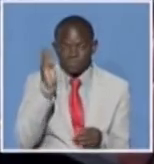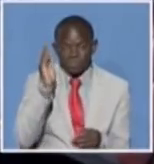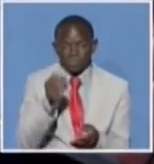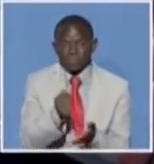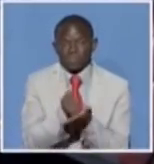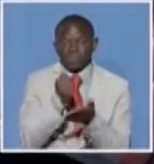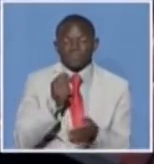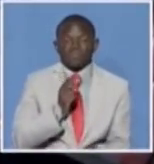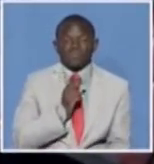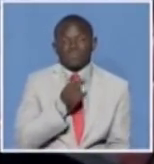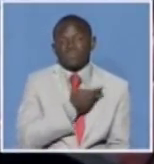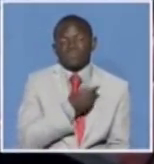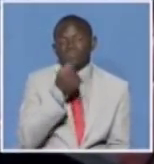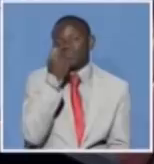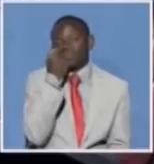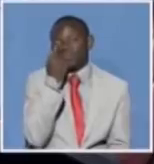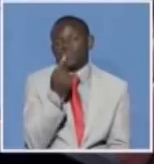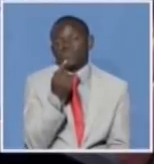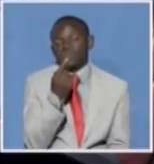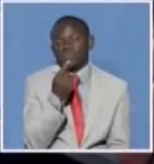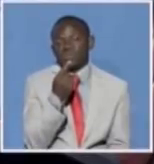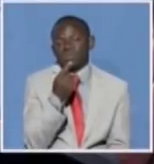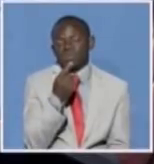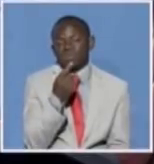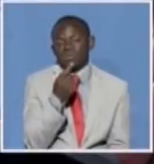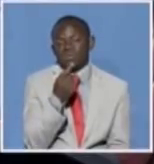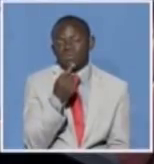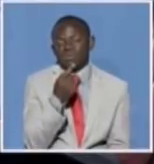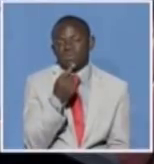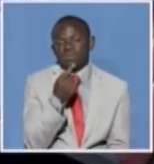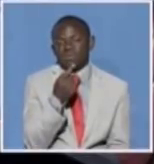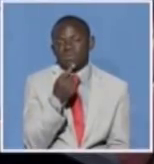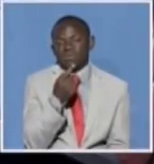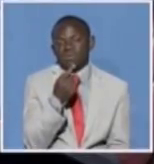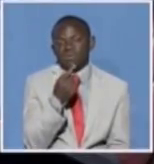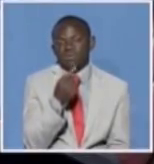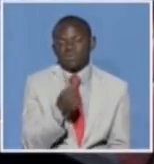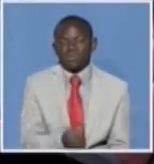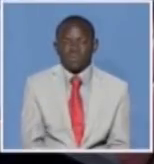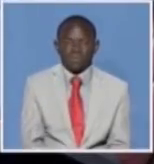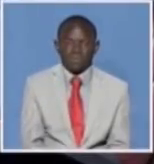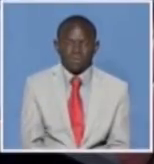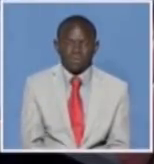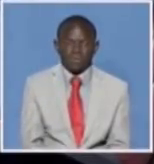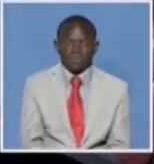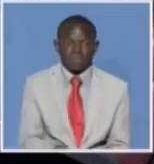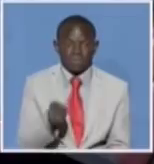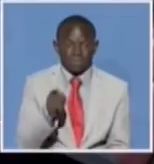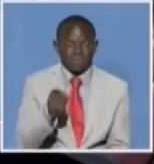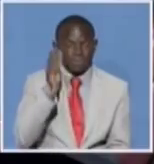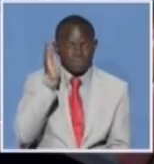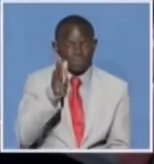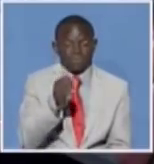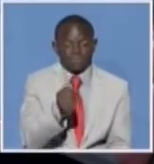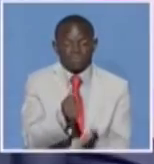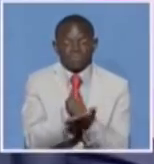firstly, the model that we are demonstrating, and secondly, the cost, which will help us to upscale